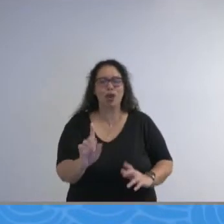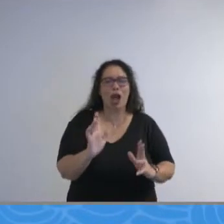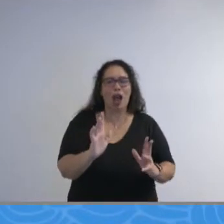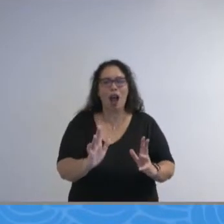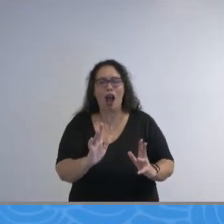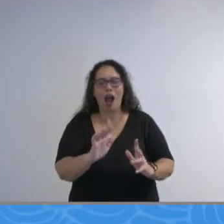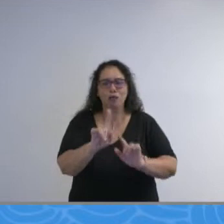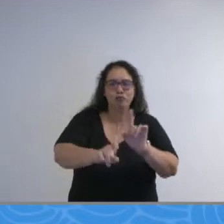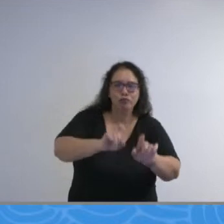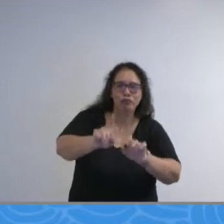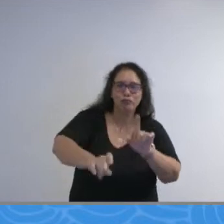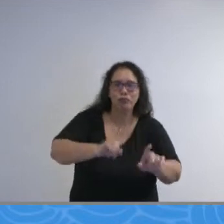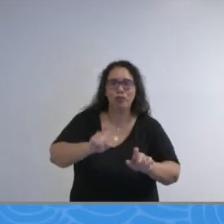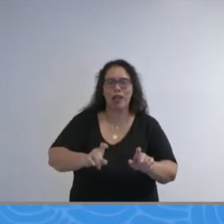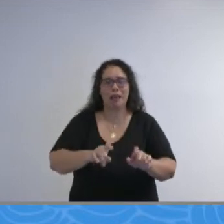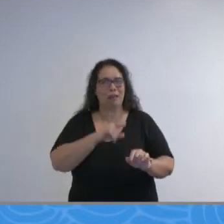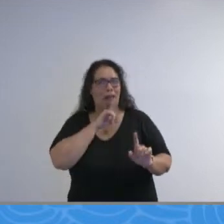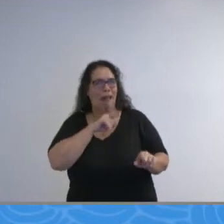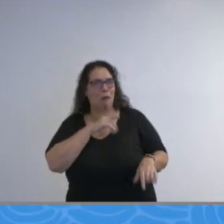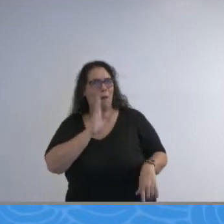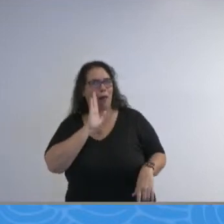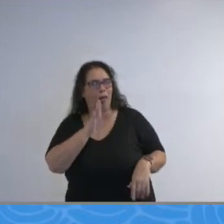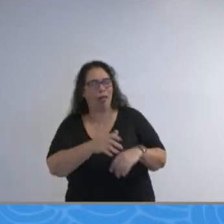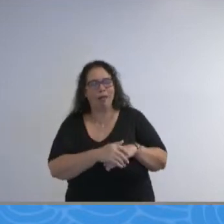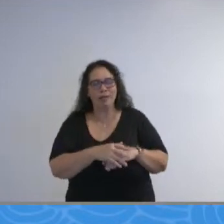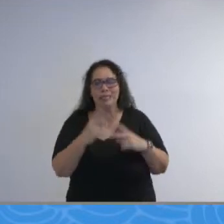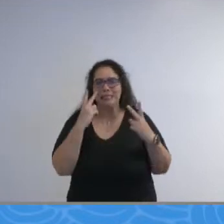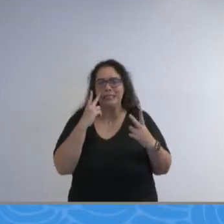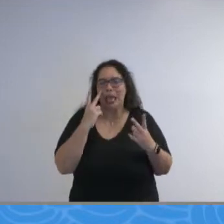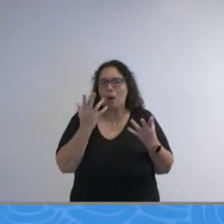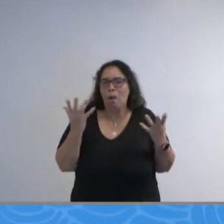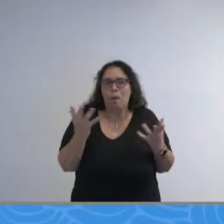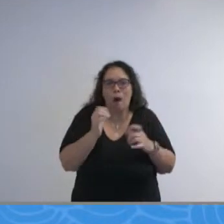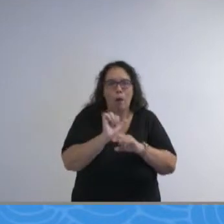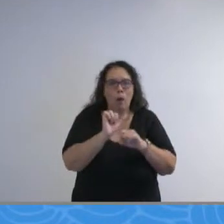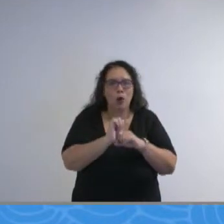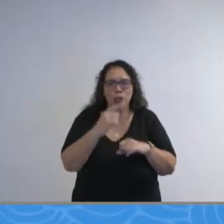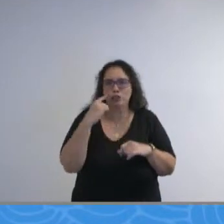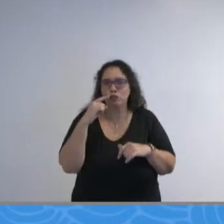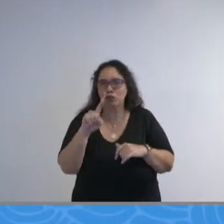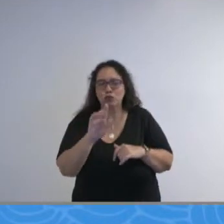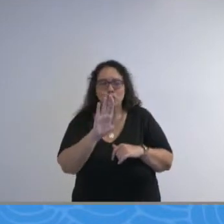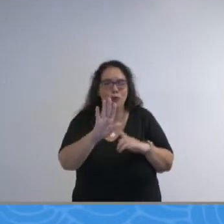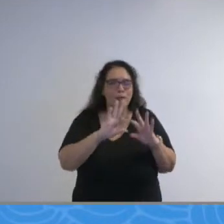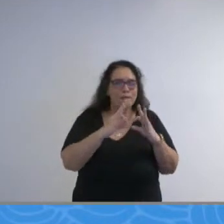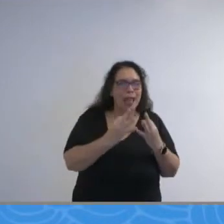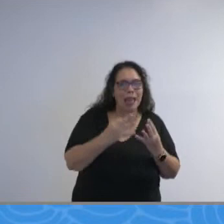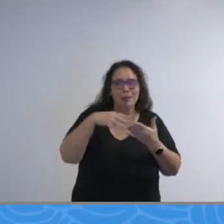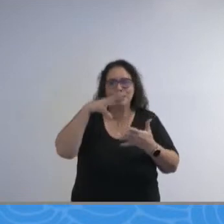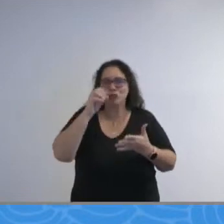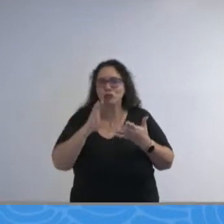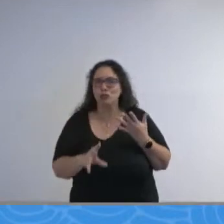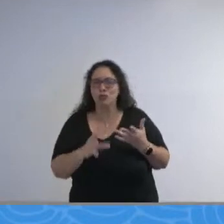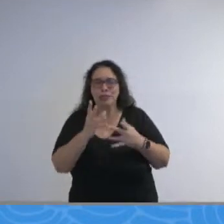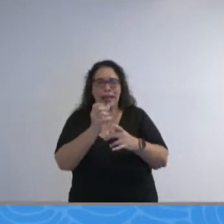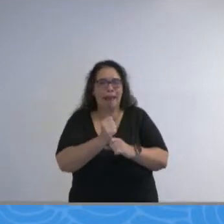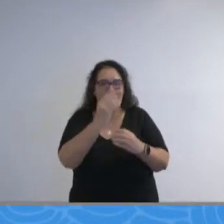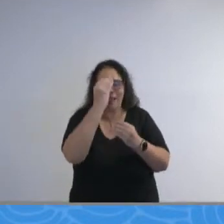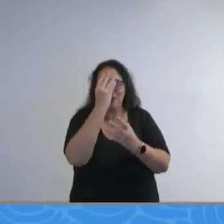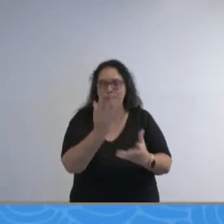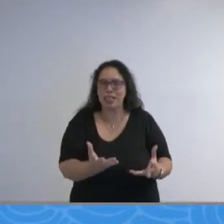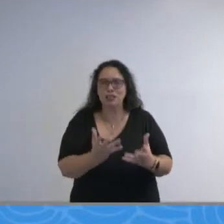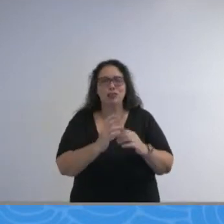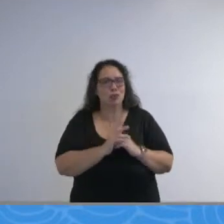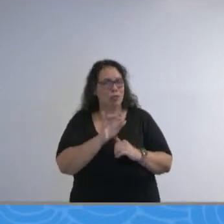your family and your student, and helps you get that information. So that's one way that you can kind of decide and